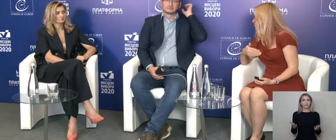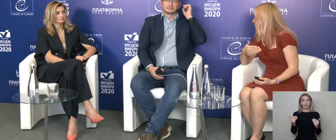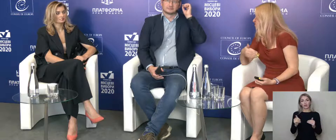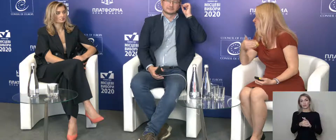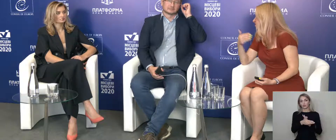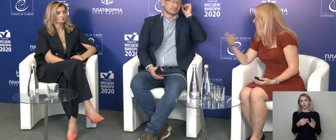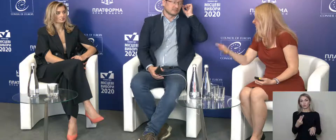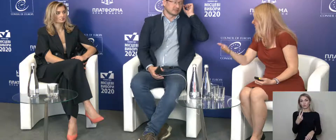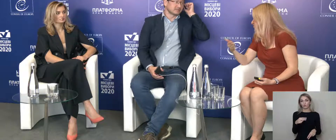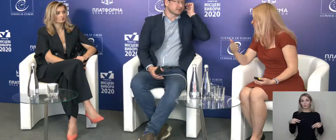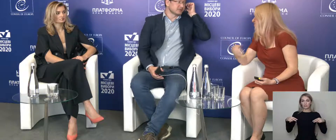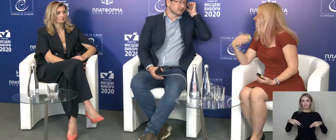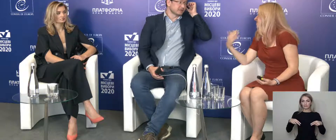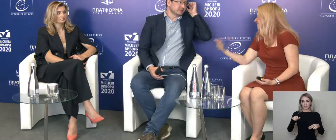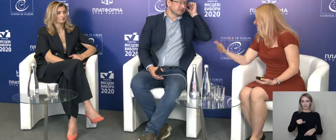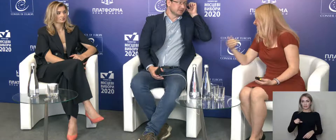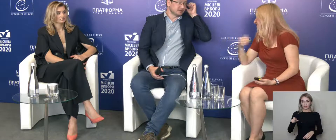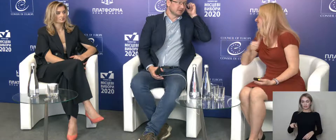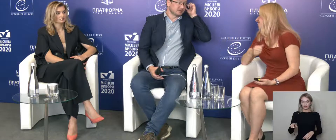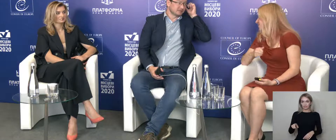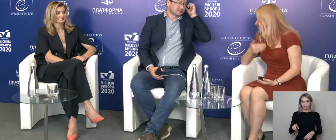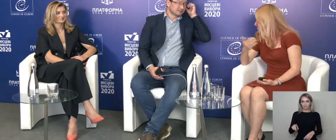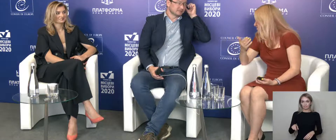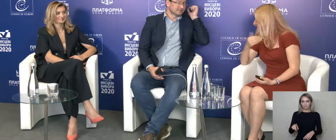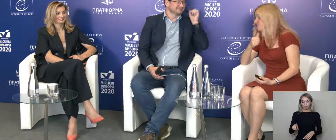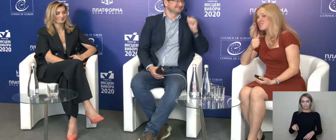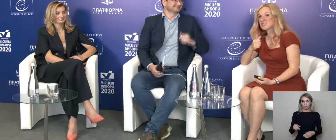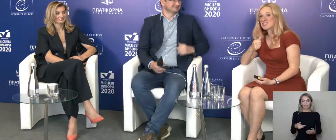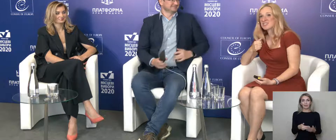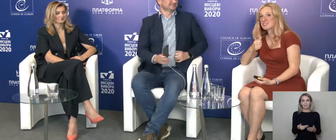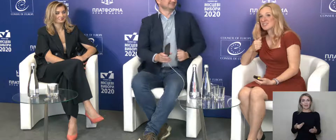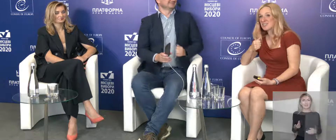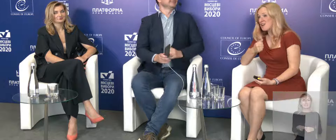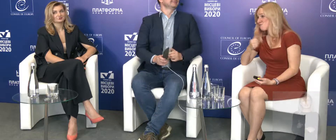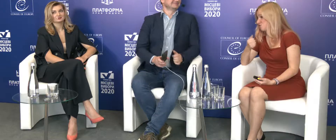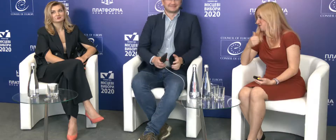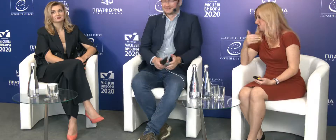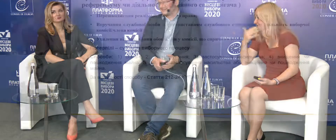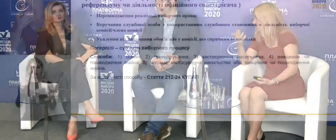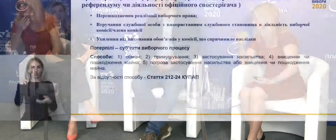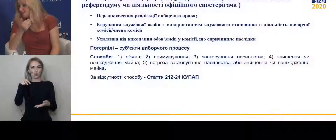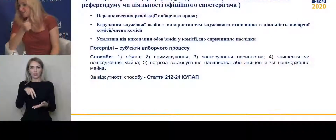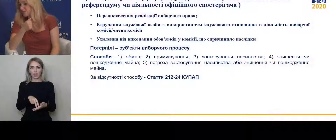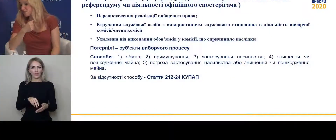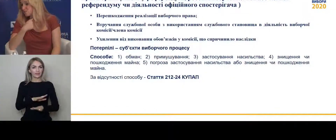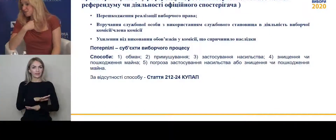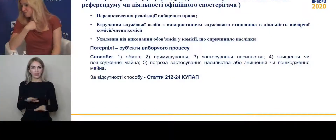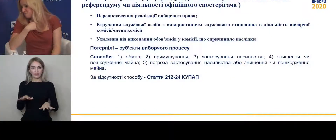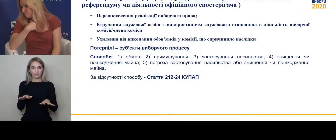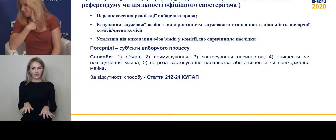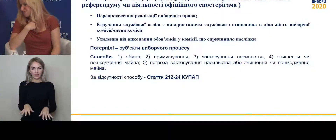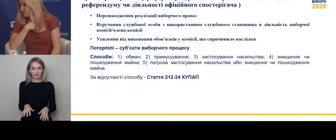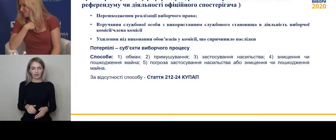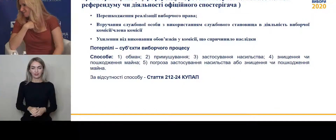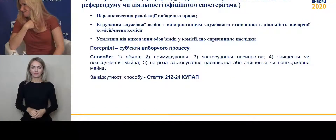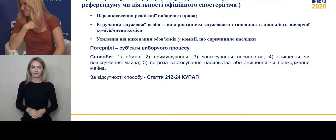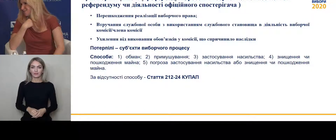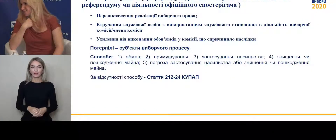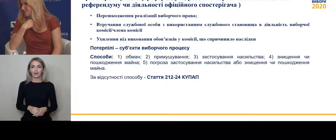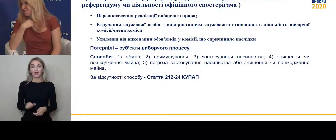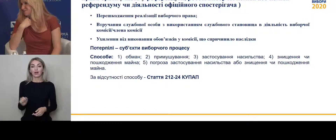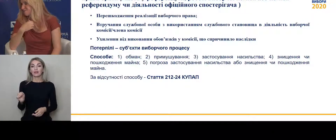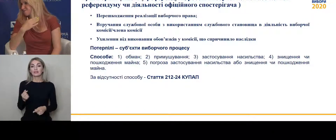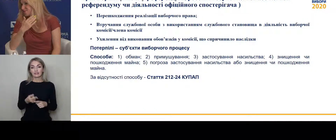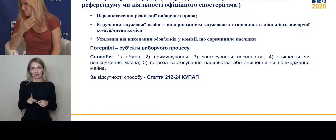protocol, or let's call two witnesses," and you should say put. Well, it's kind of